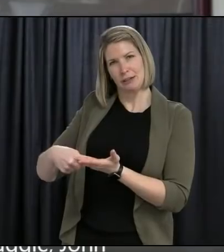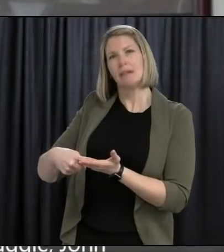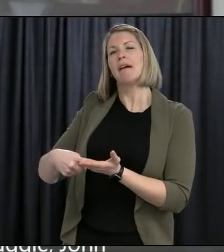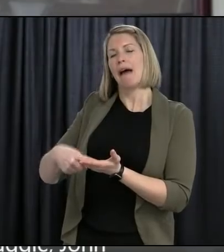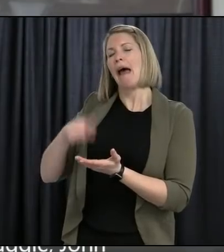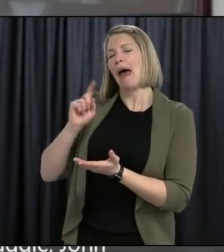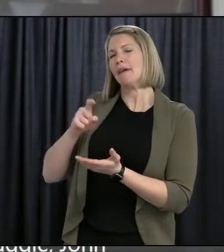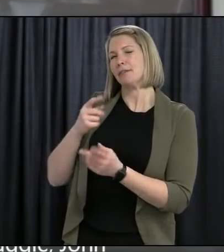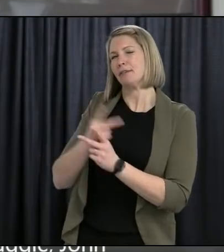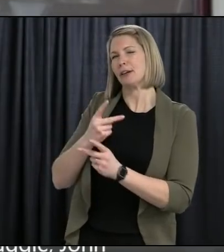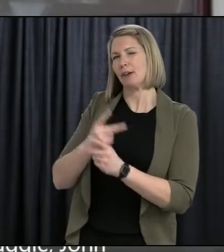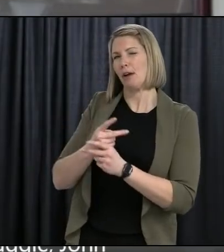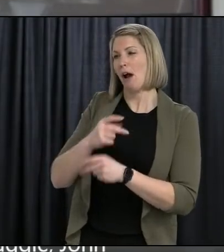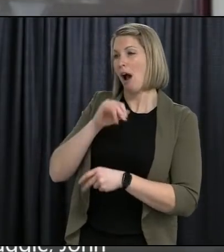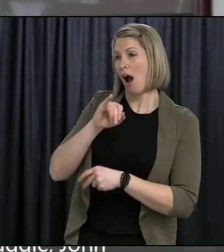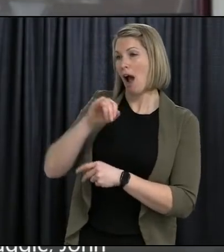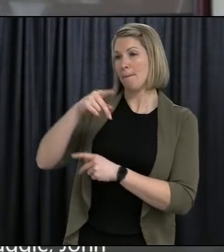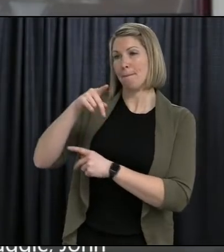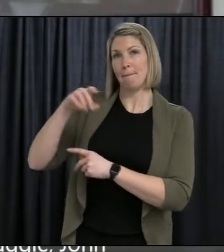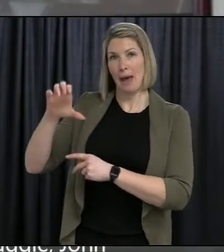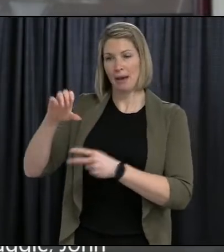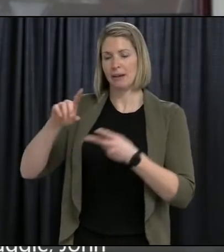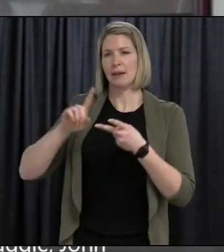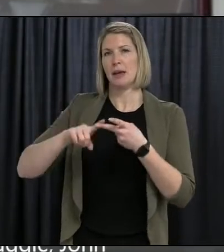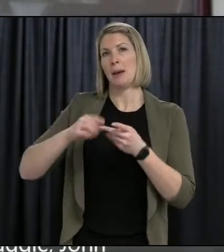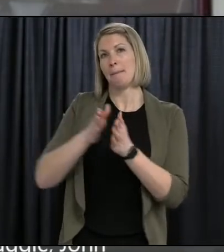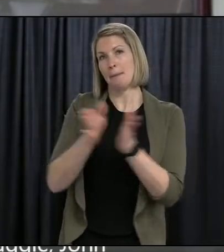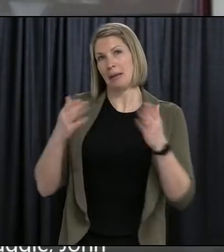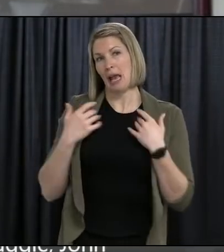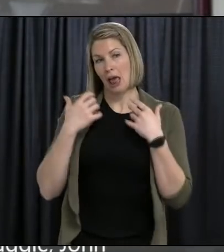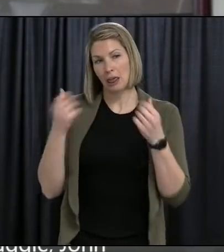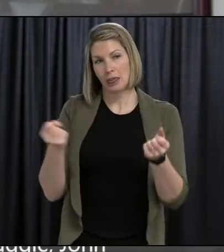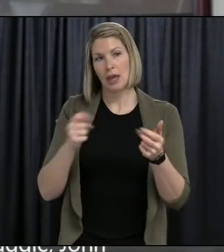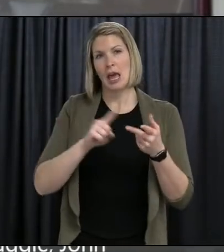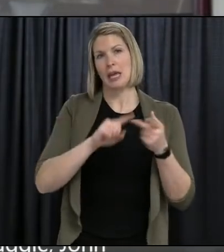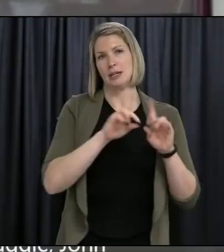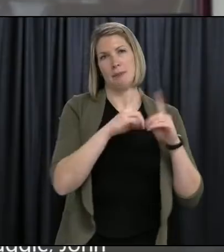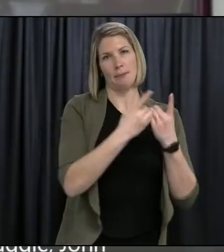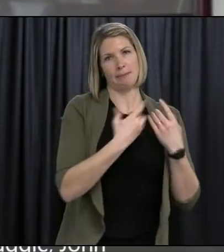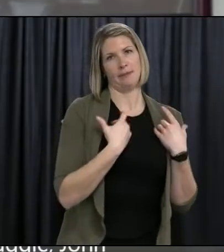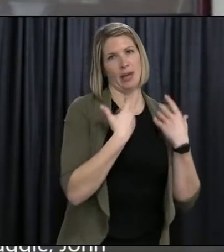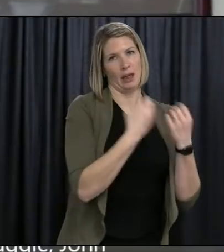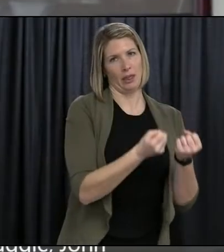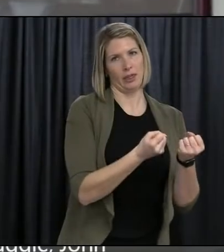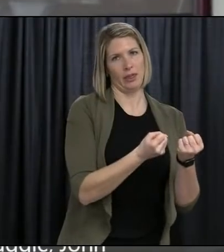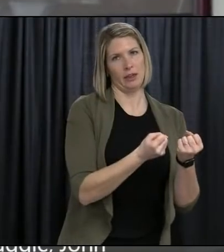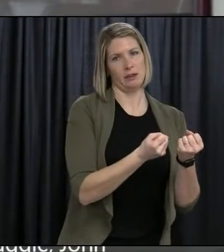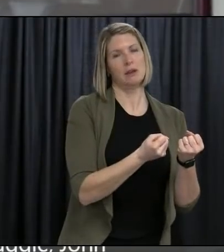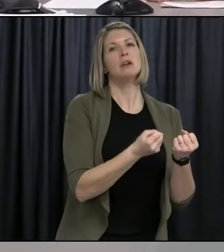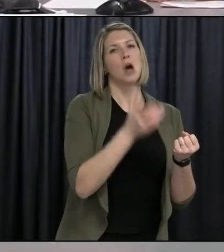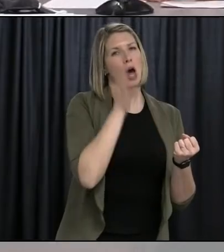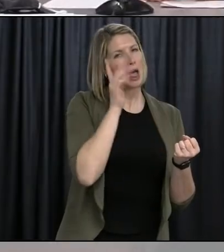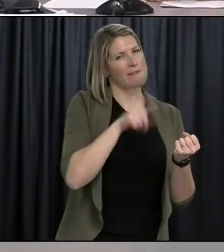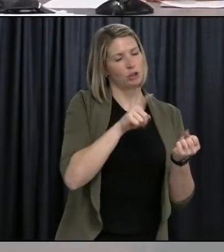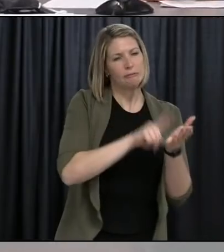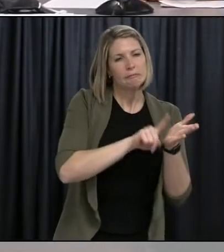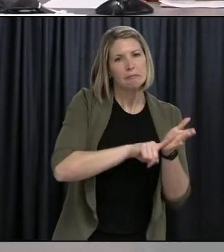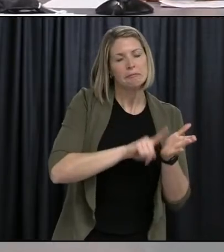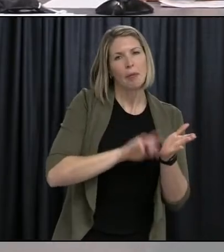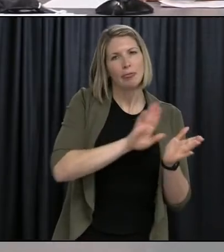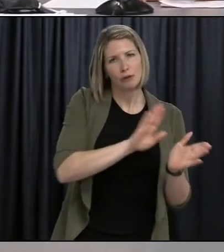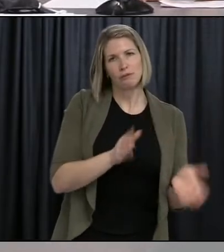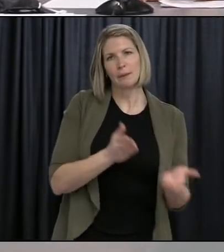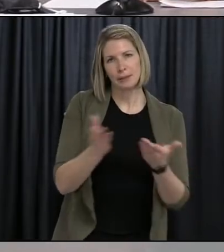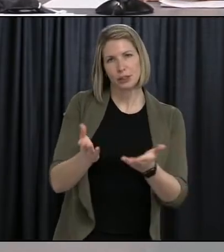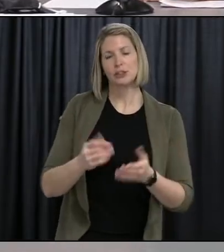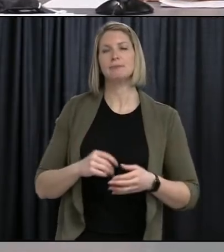IPAC, Public Health, and the Public Health Agency of Canada. And Dr. Fitzgerald, I have a question about the new cases that we're seeing